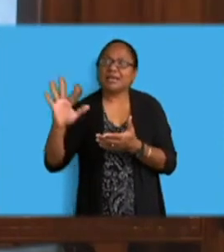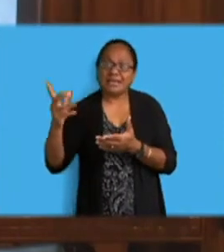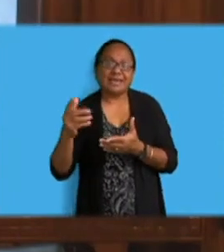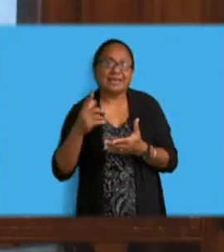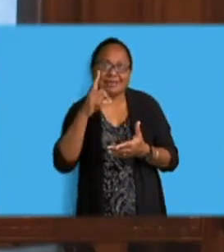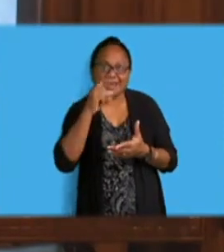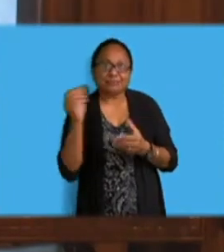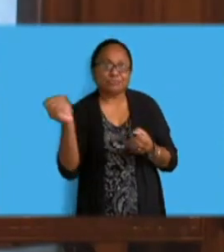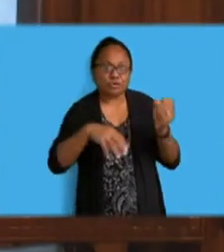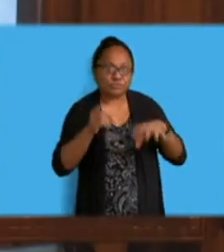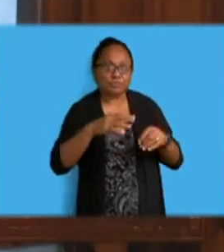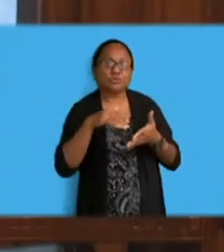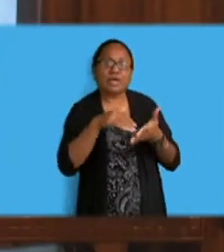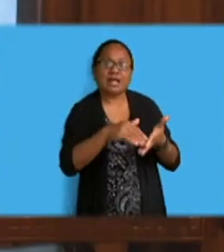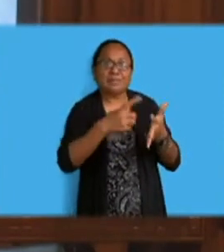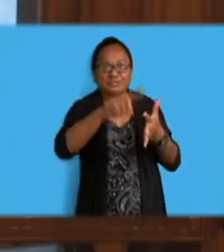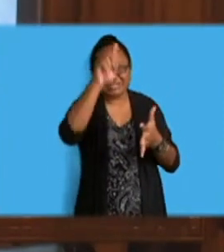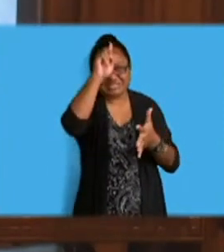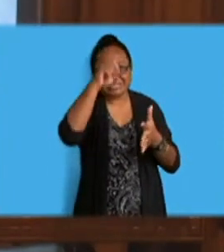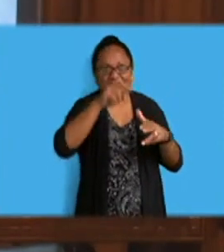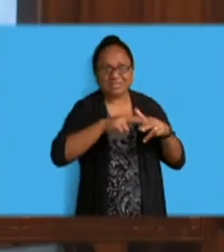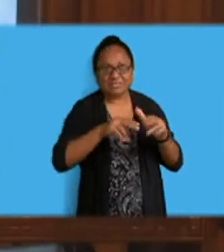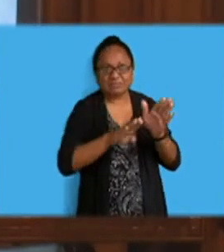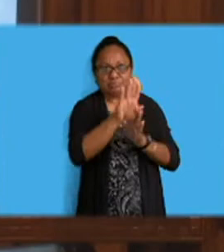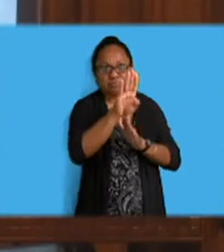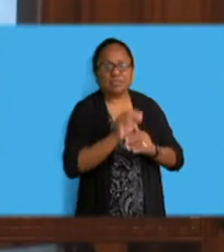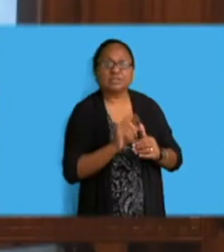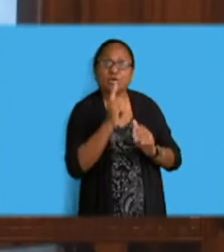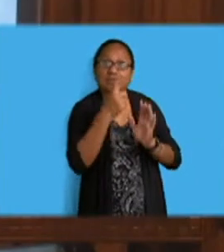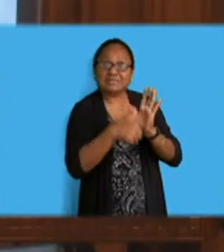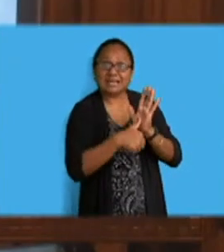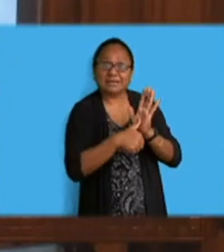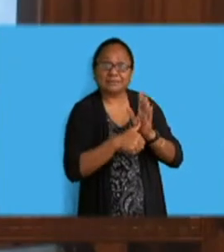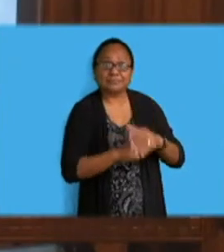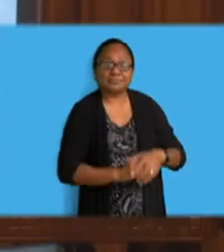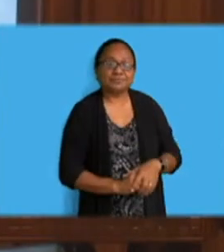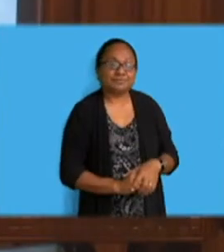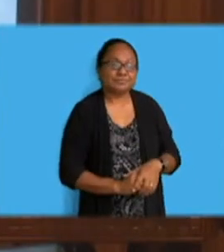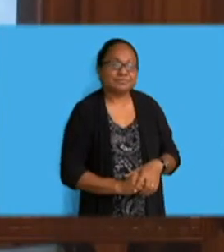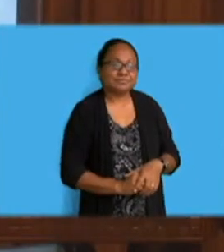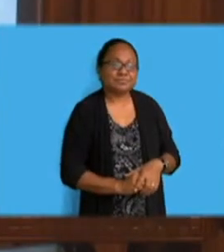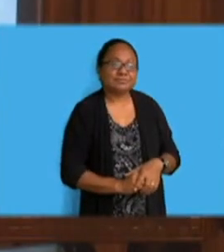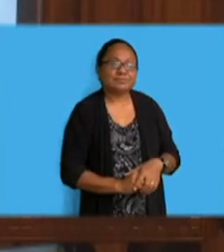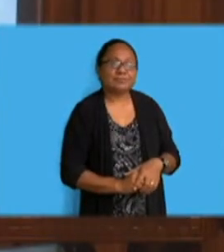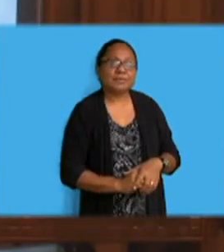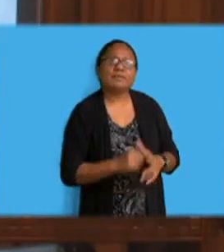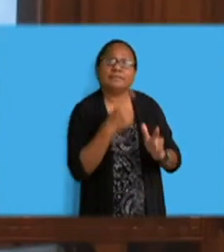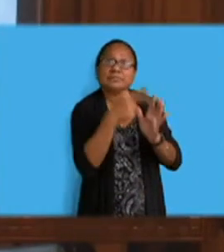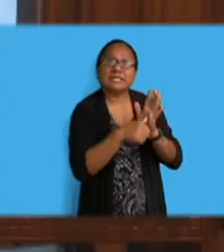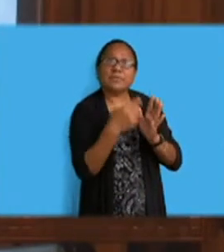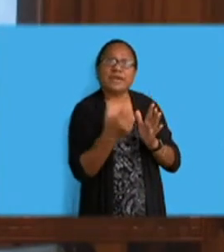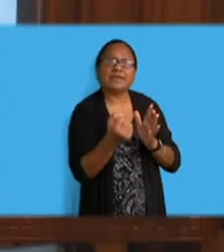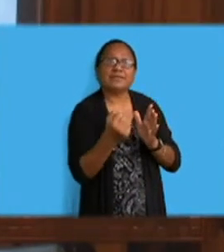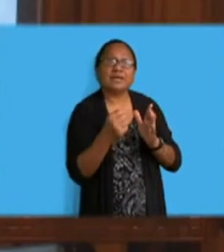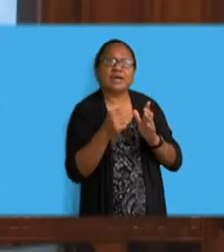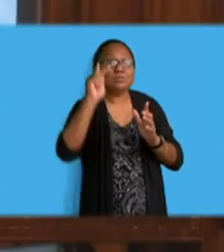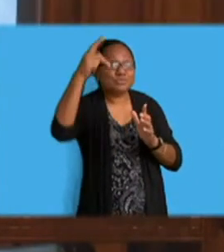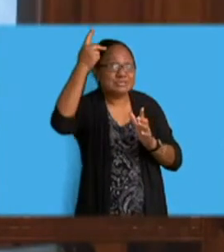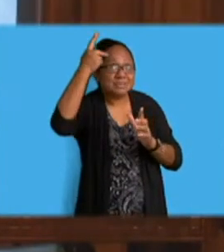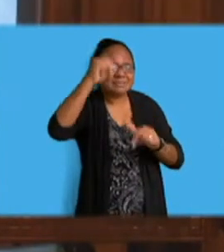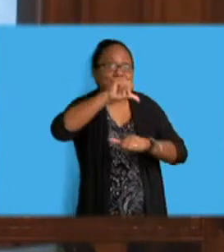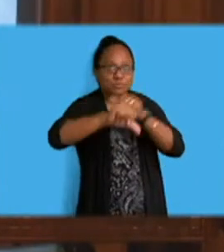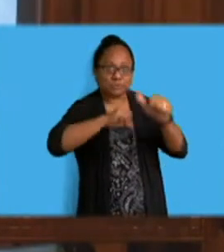process. For the first time ever, Honourable Deputy Speaker, we had presentations from the Fiji Principals